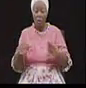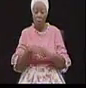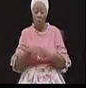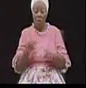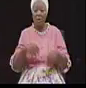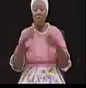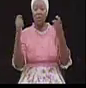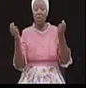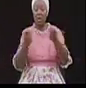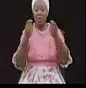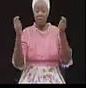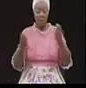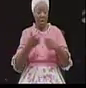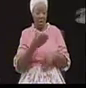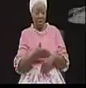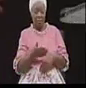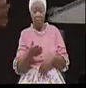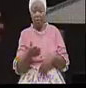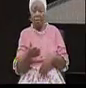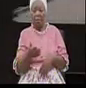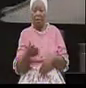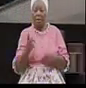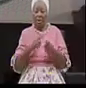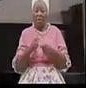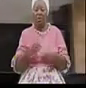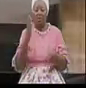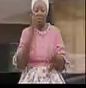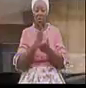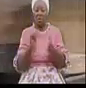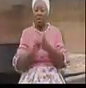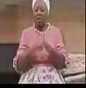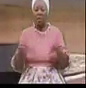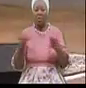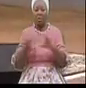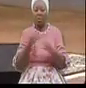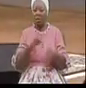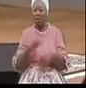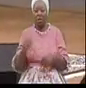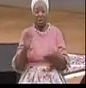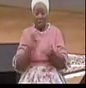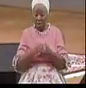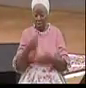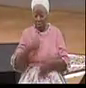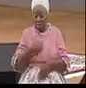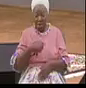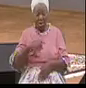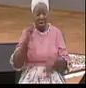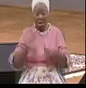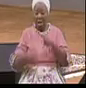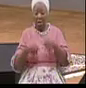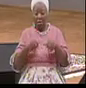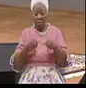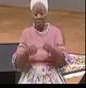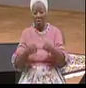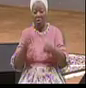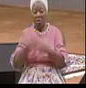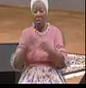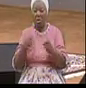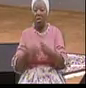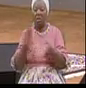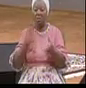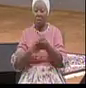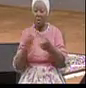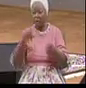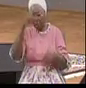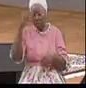ceremony, right there, he cut it off. I can't go into this. This woman